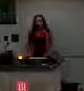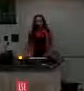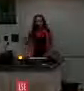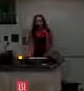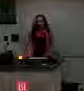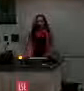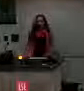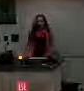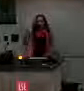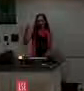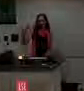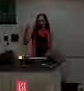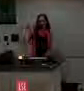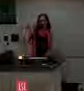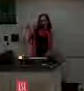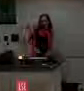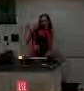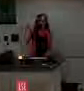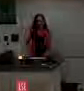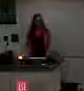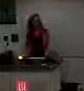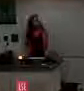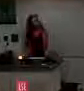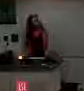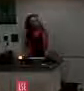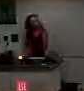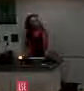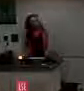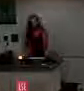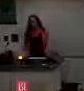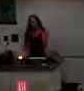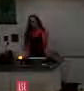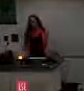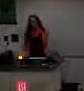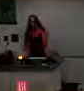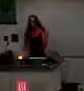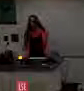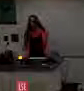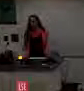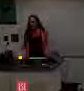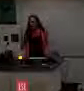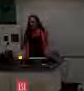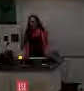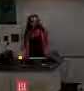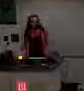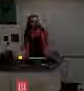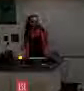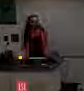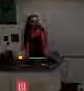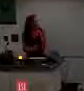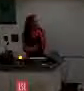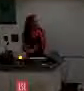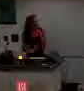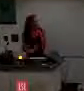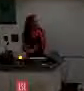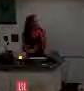comes into historical processes where systems are in place that have generated certain forms of inequality. So the book really starts